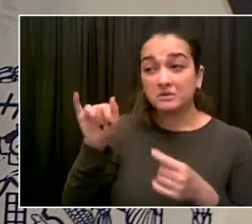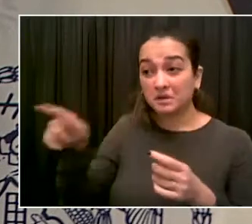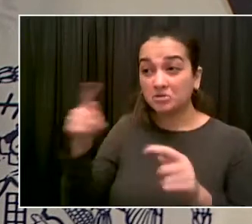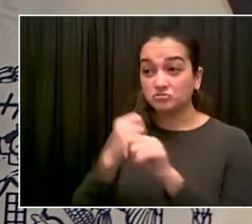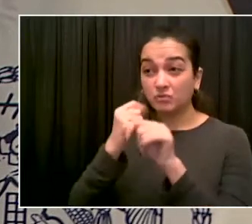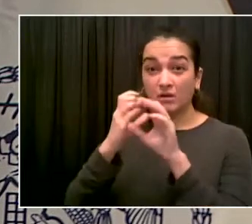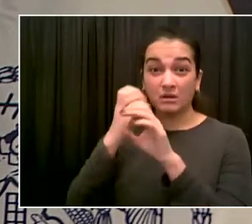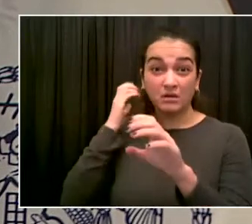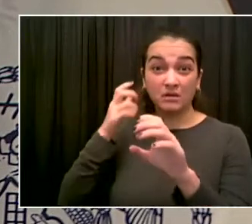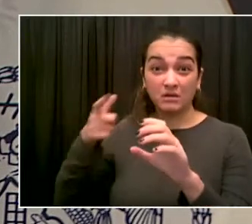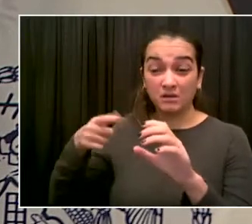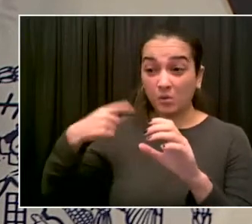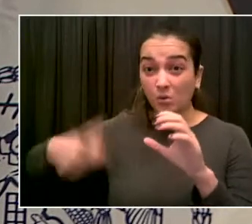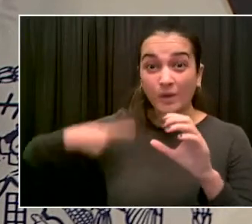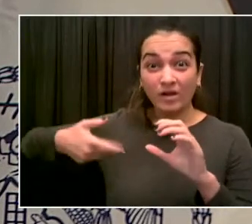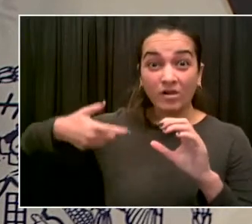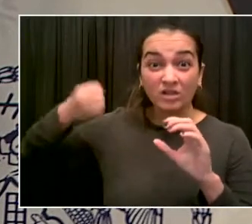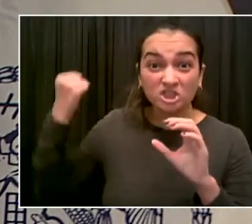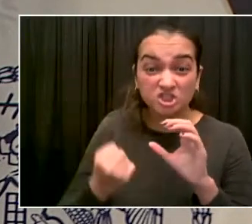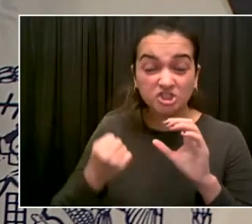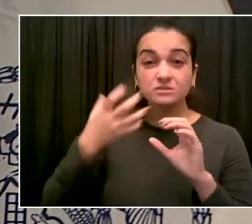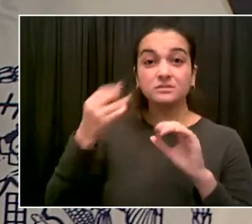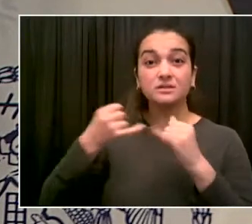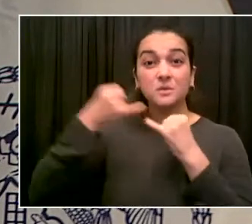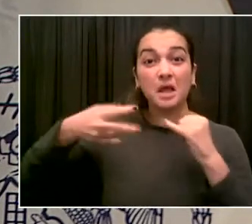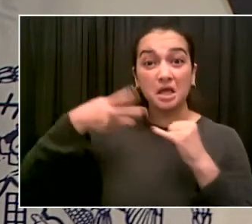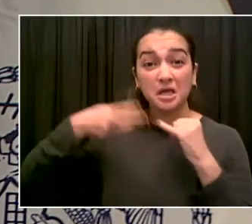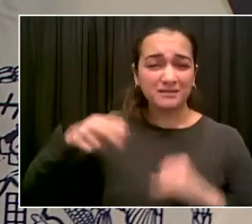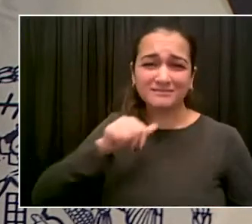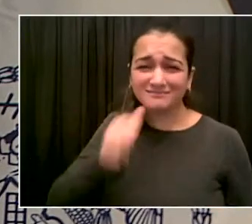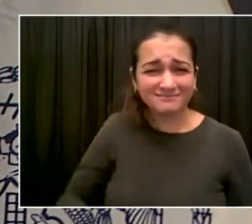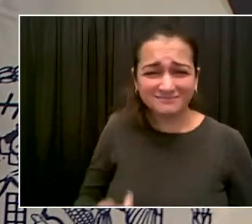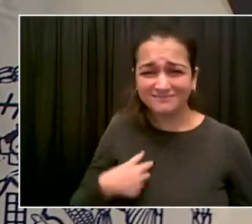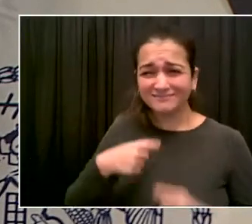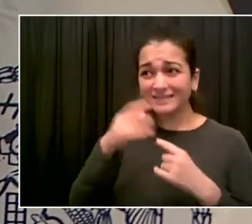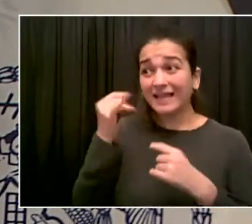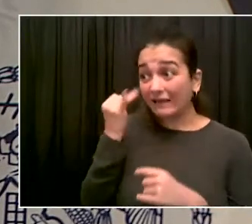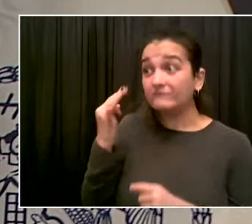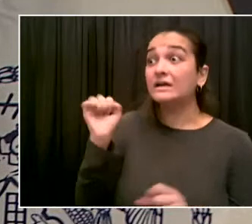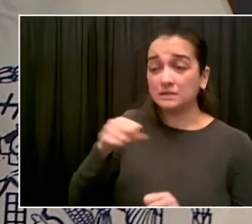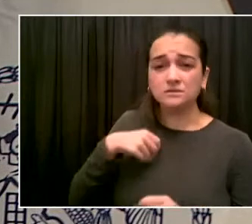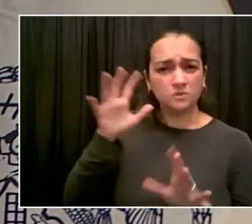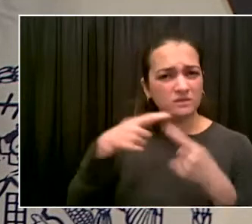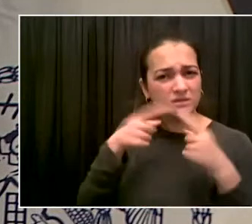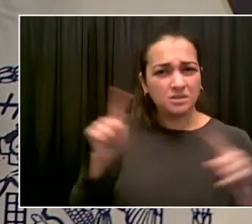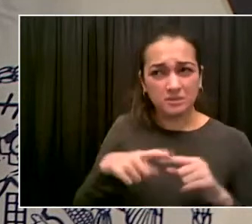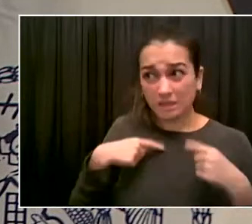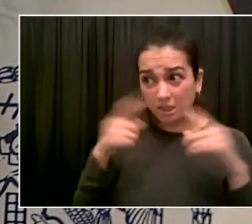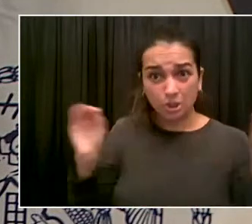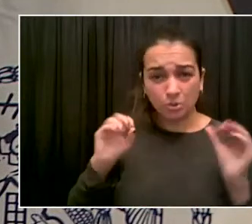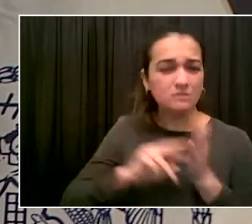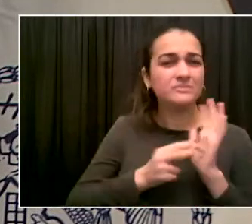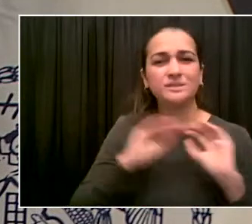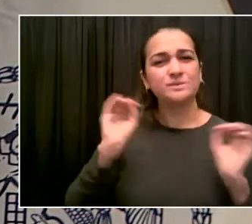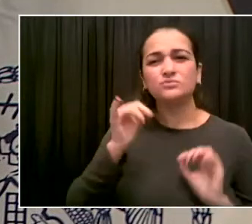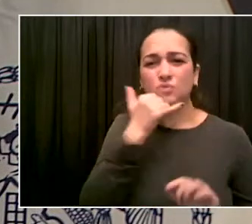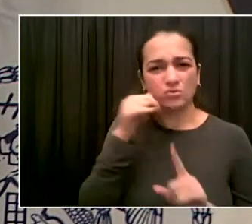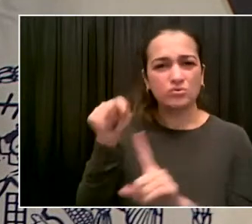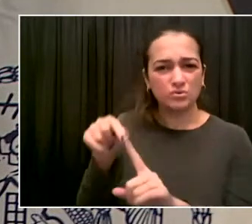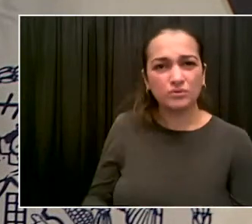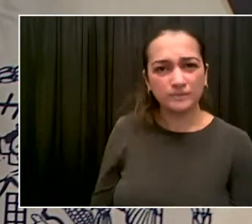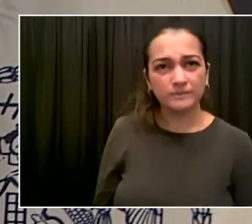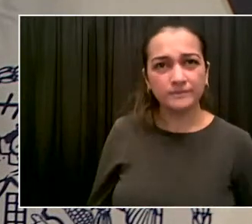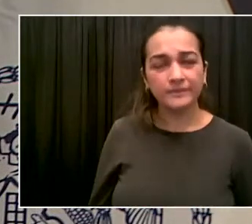about with sanitation a few days ago, we acknowledged there was an issue and we talked about how we're going to fix it. And Commissioner Grayson and his team are fixing it as we